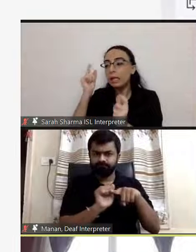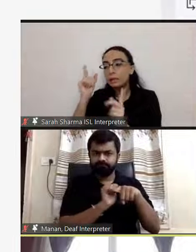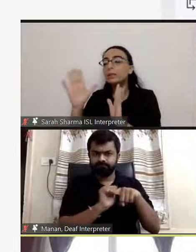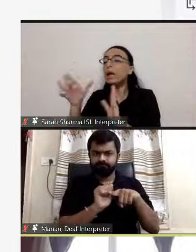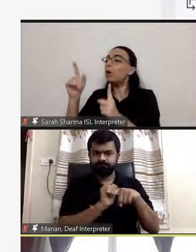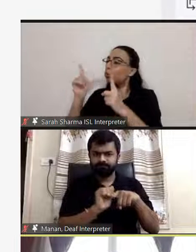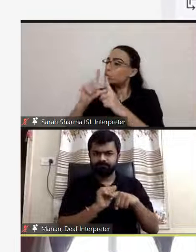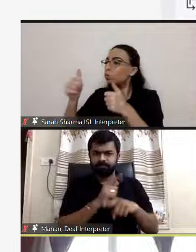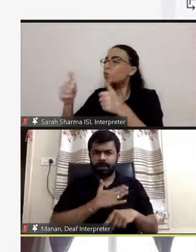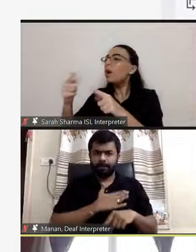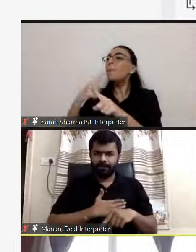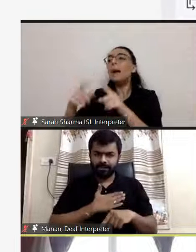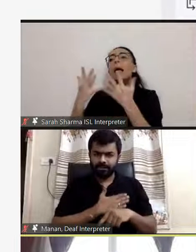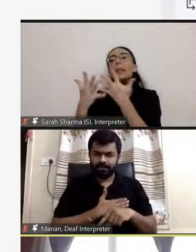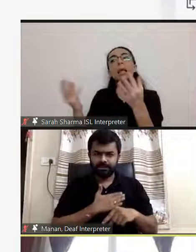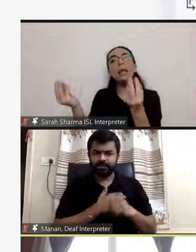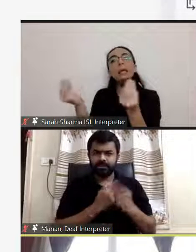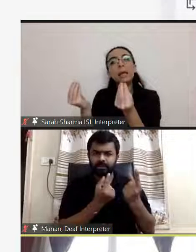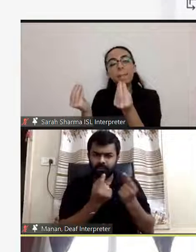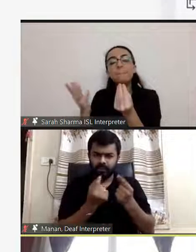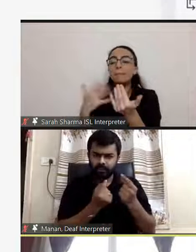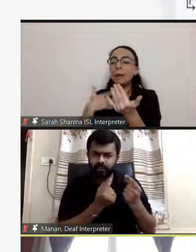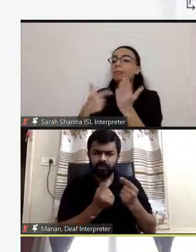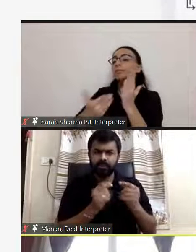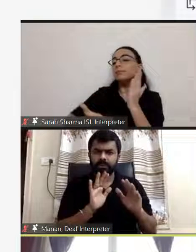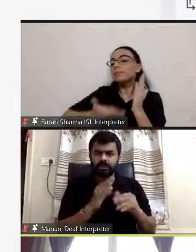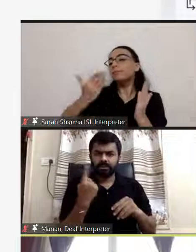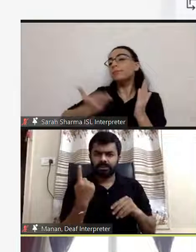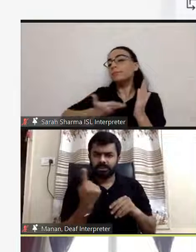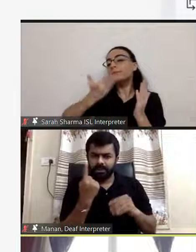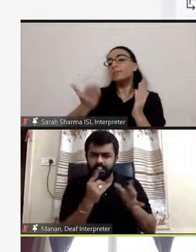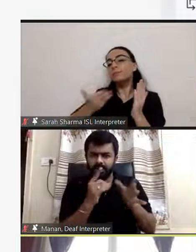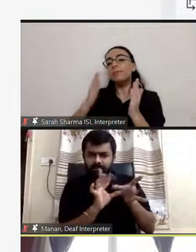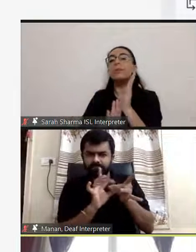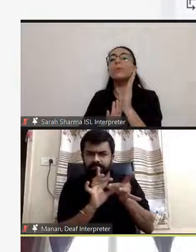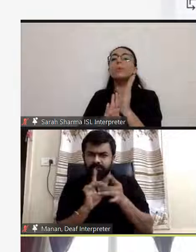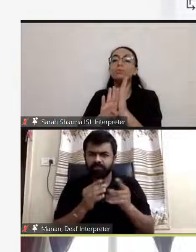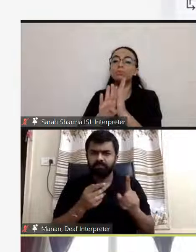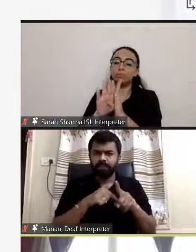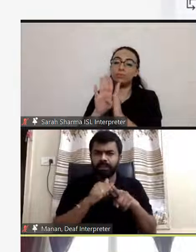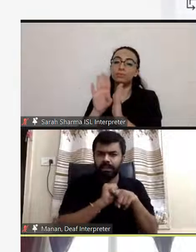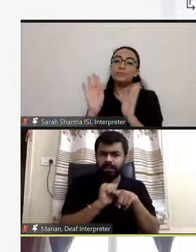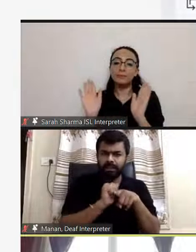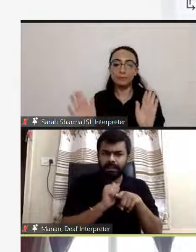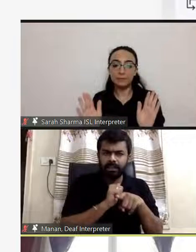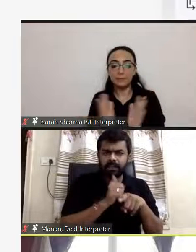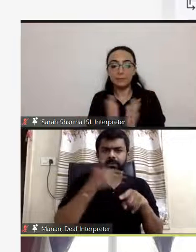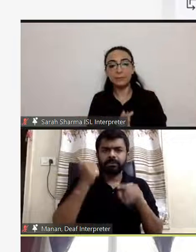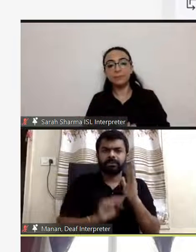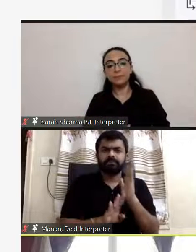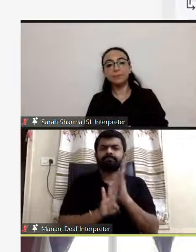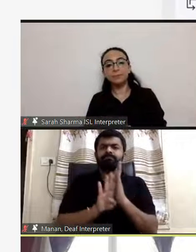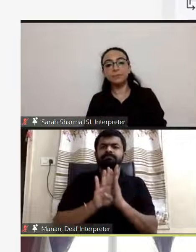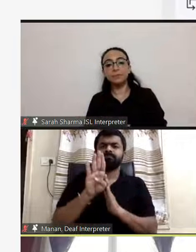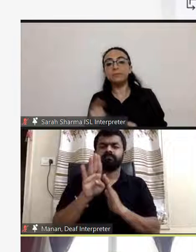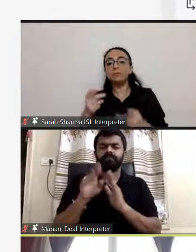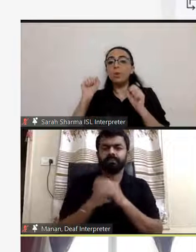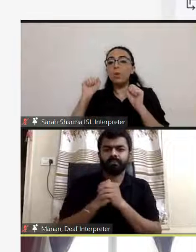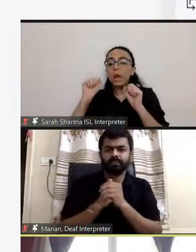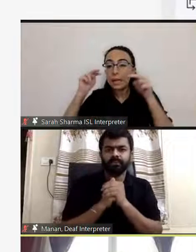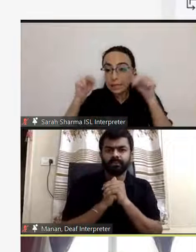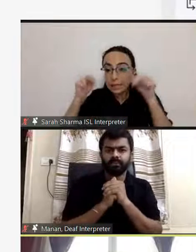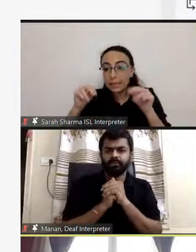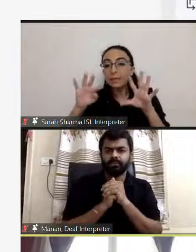practice. Then we did identify some strength and the needs, the strength